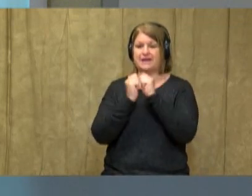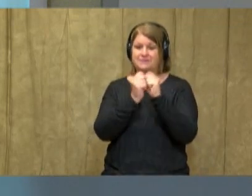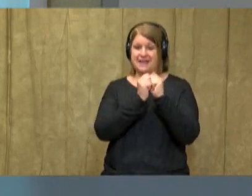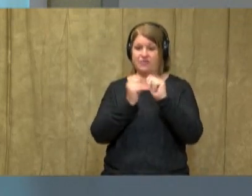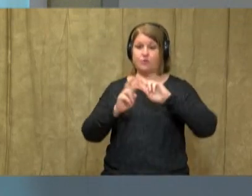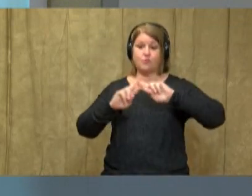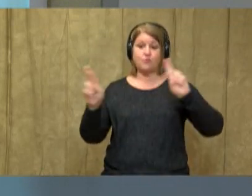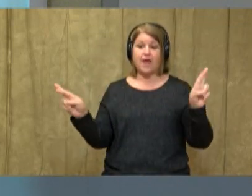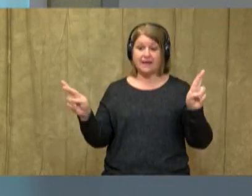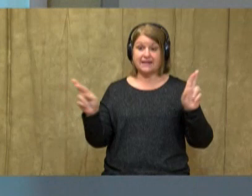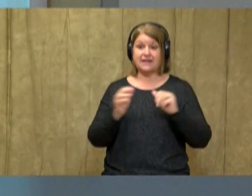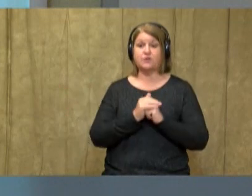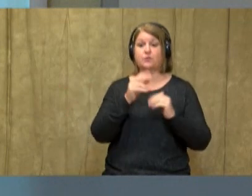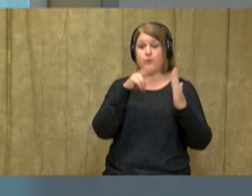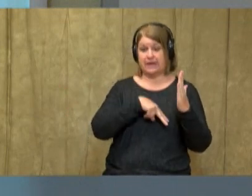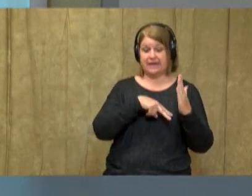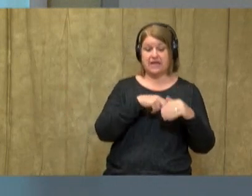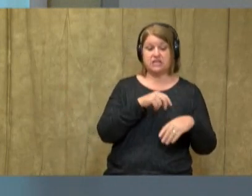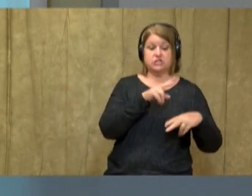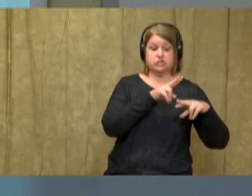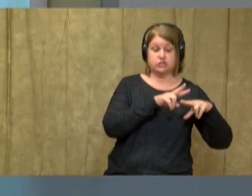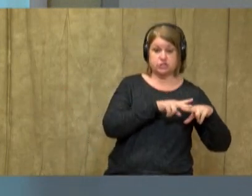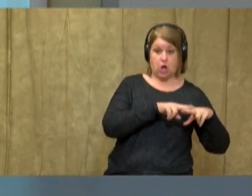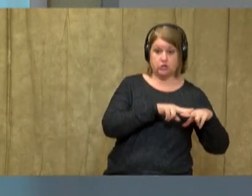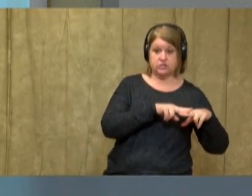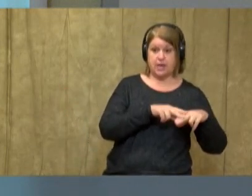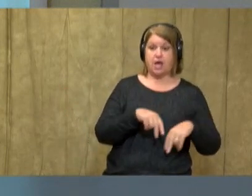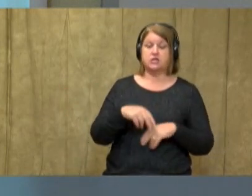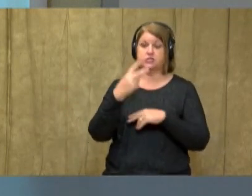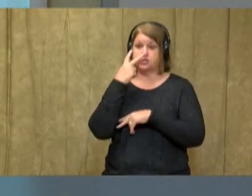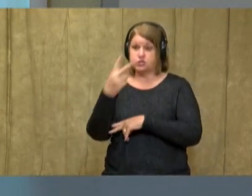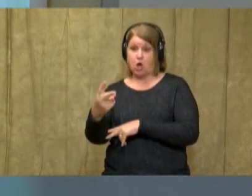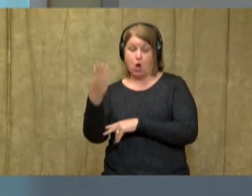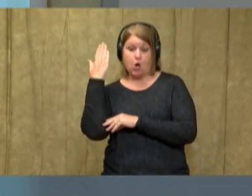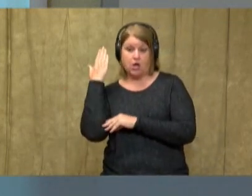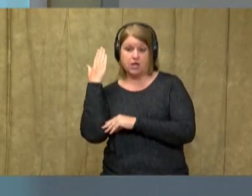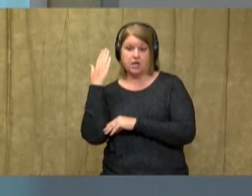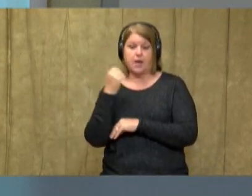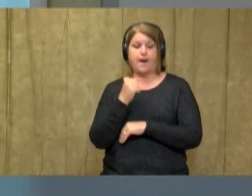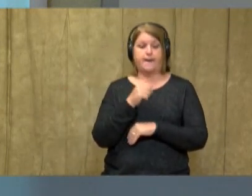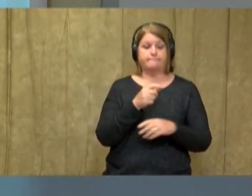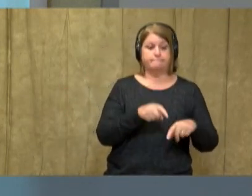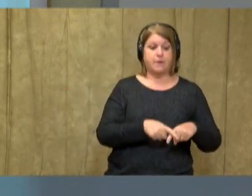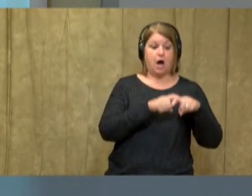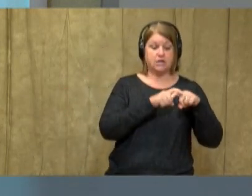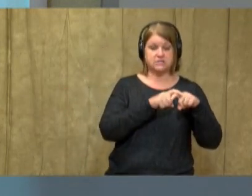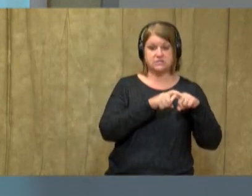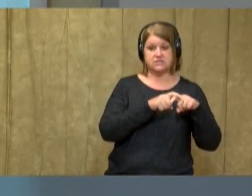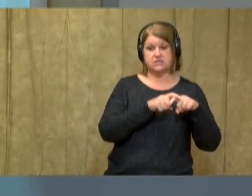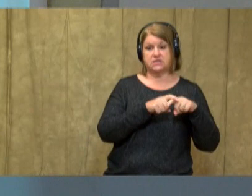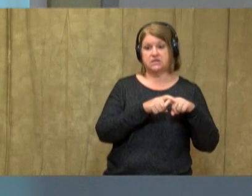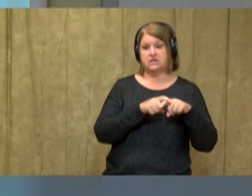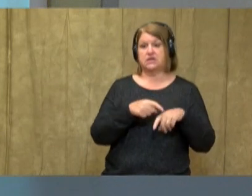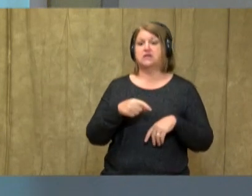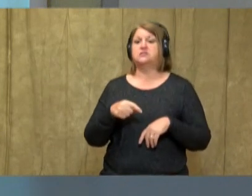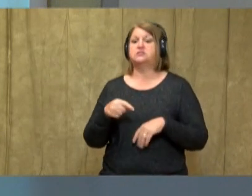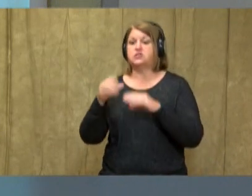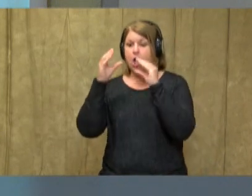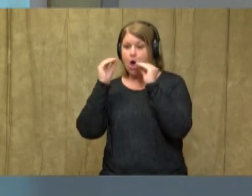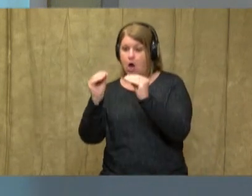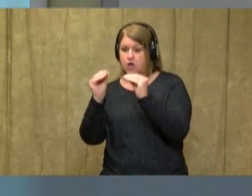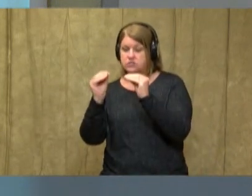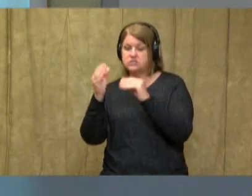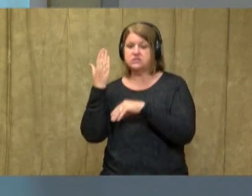Ready? Read. Salt, saw, pause,